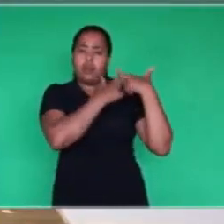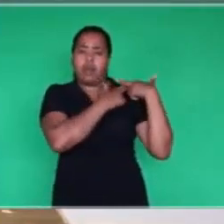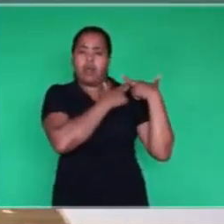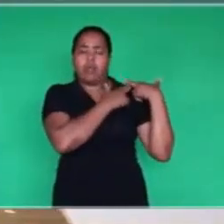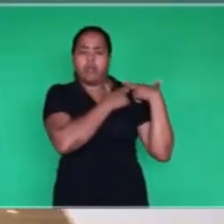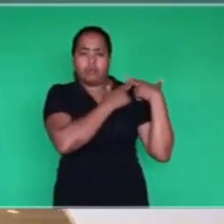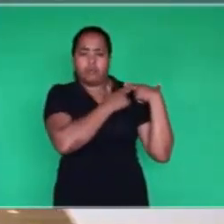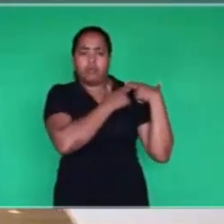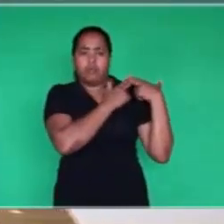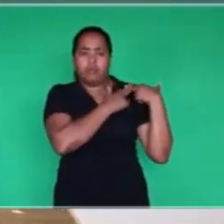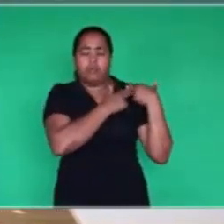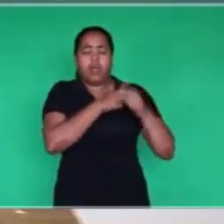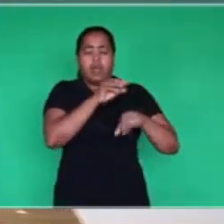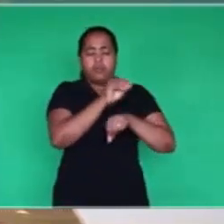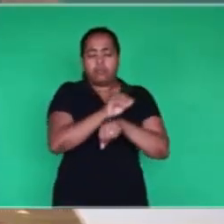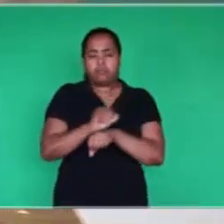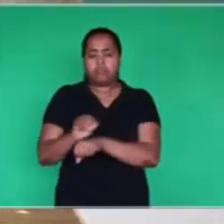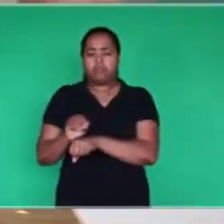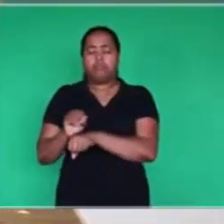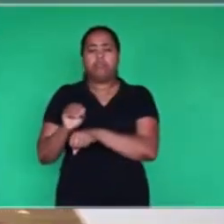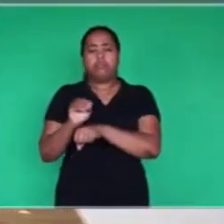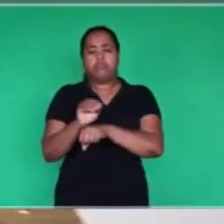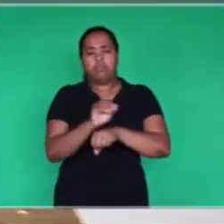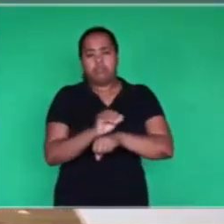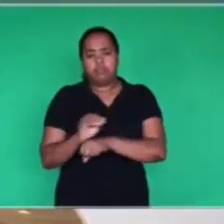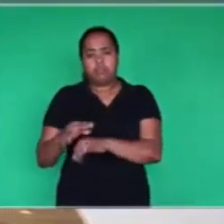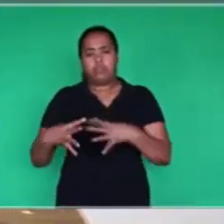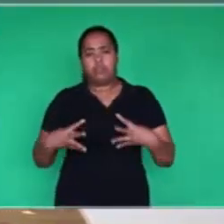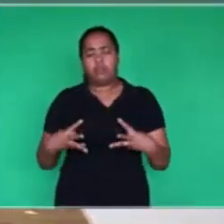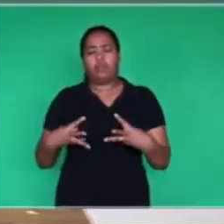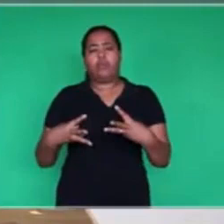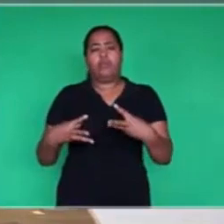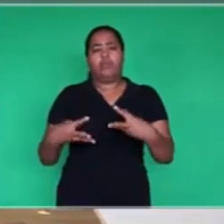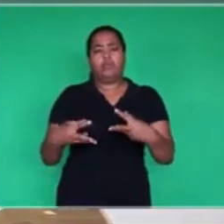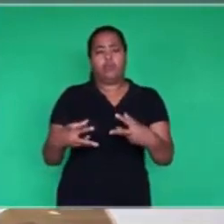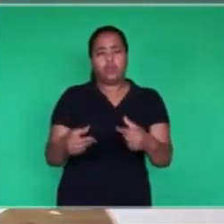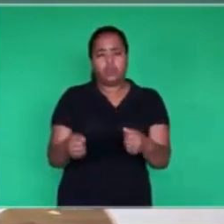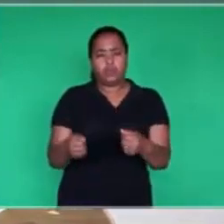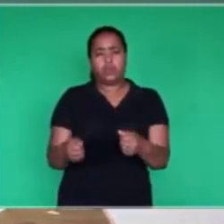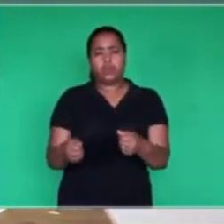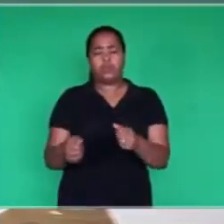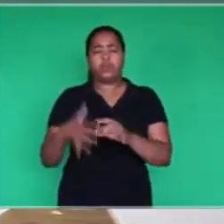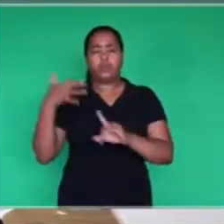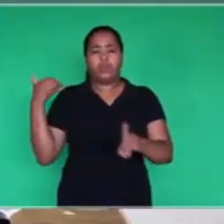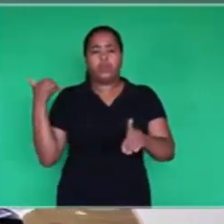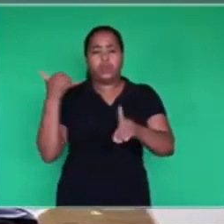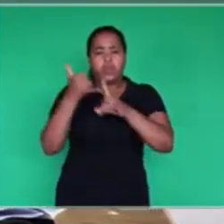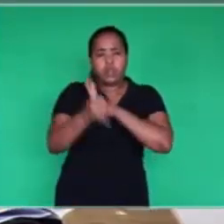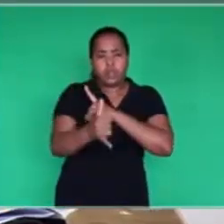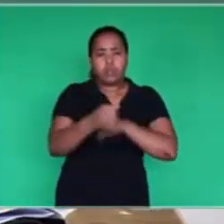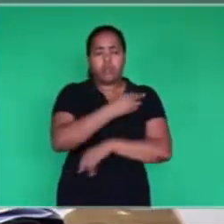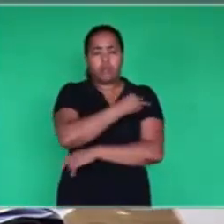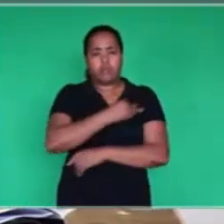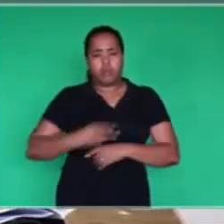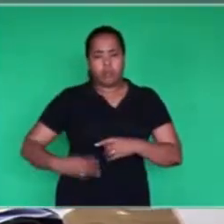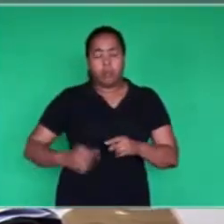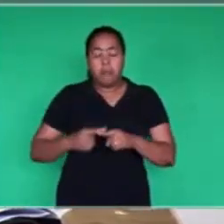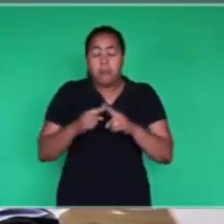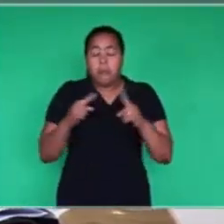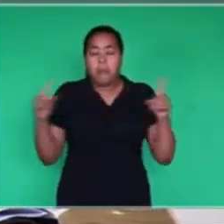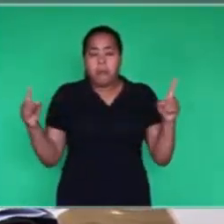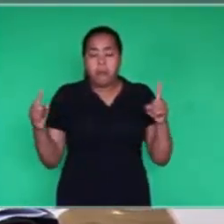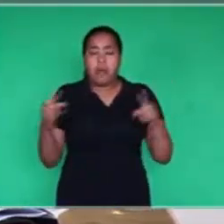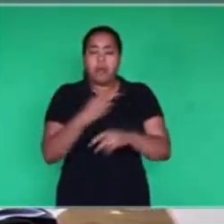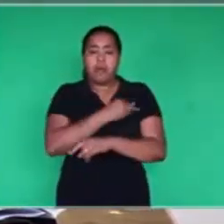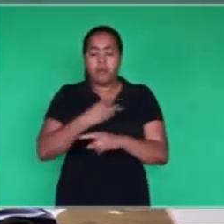Jesus shall return and claim what is his, the throne in Jerusalem. We see in the Word